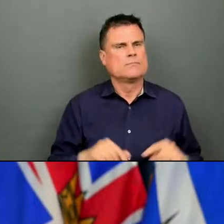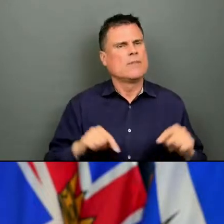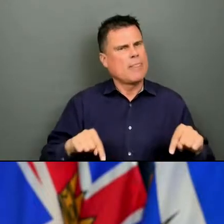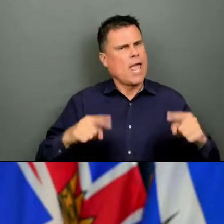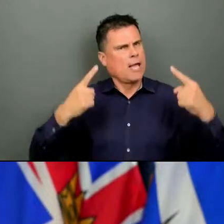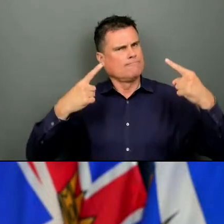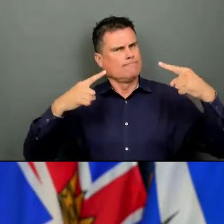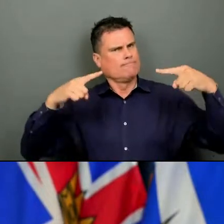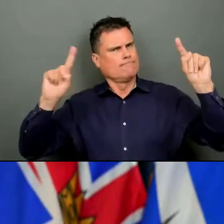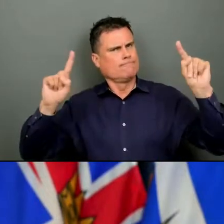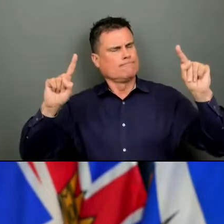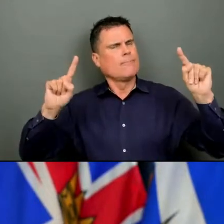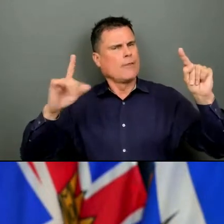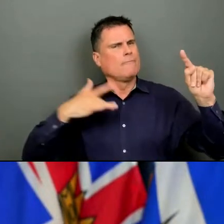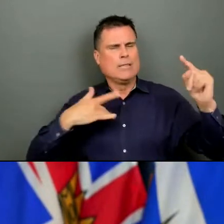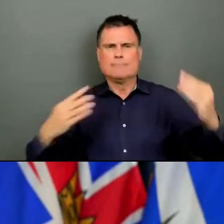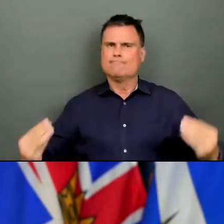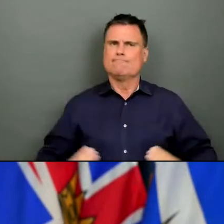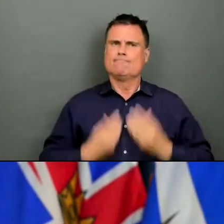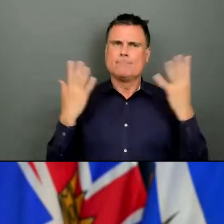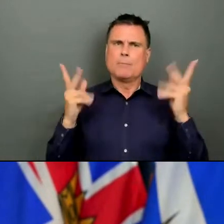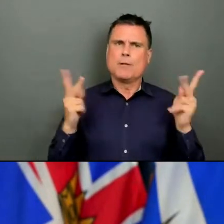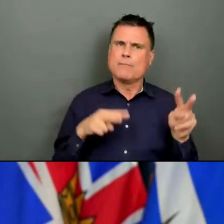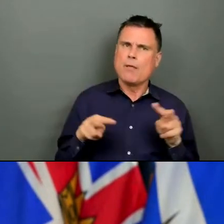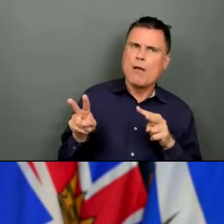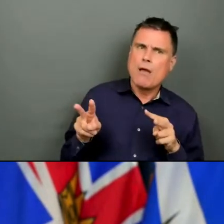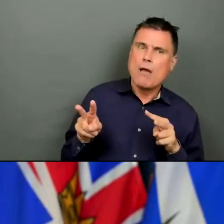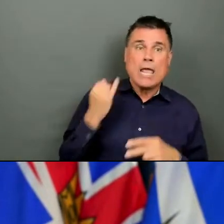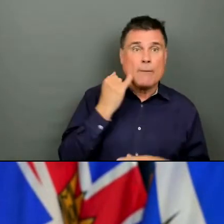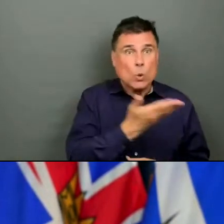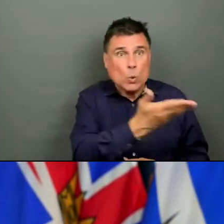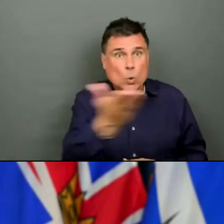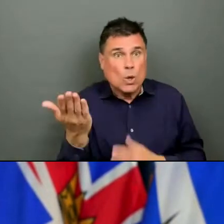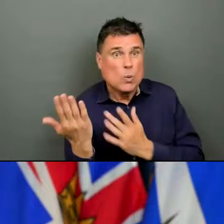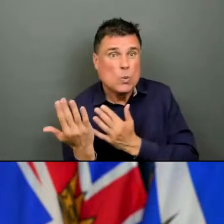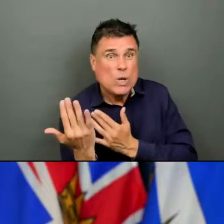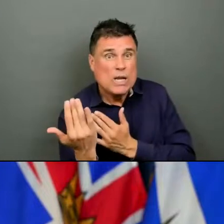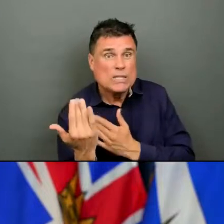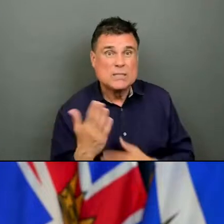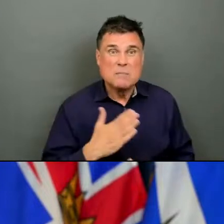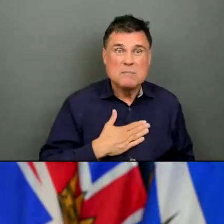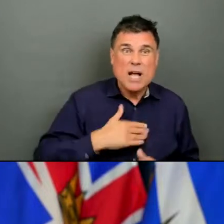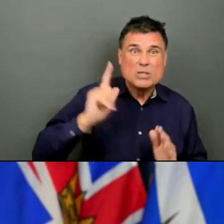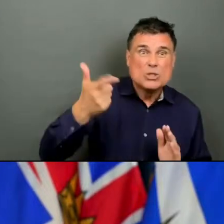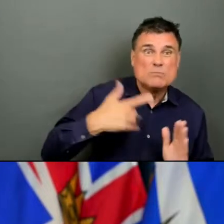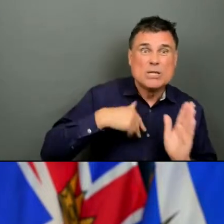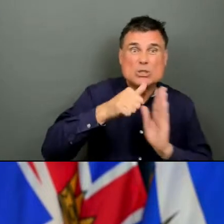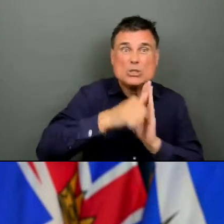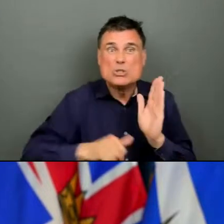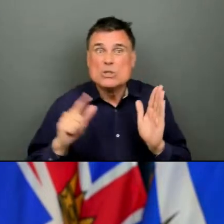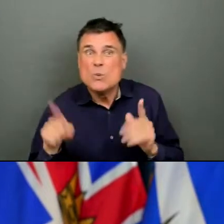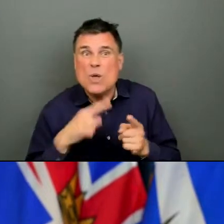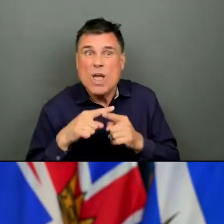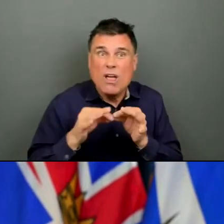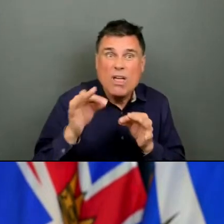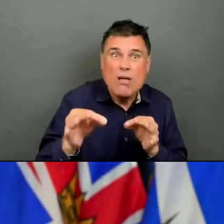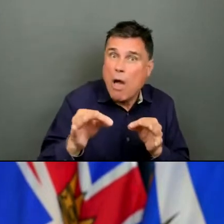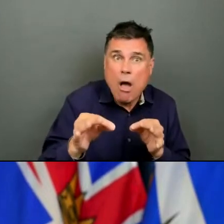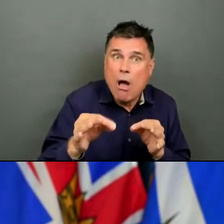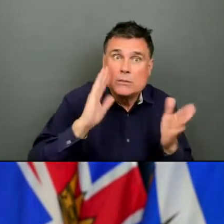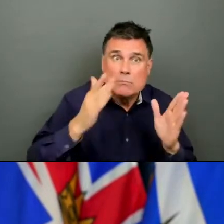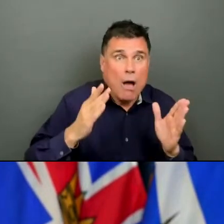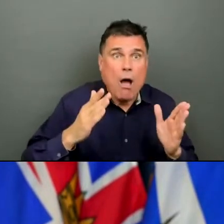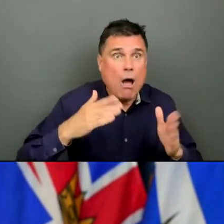us. For those in need of surgery and those whose surgery was postponed, I hope the feeling is one of relief, of renewed confidence,